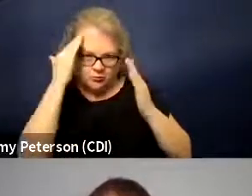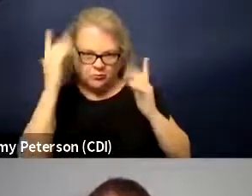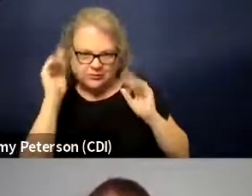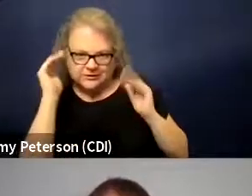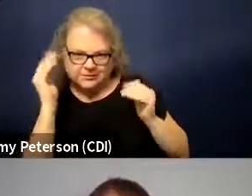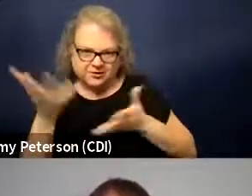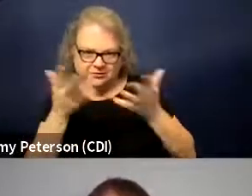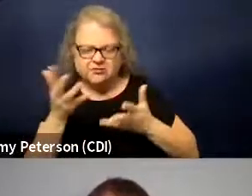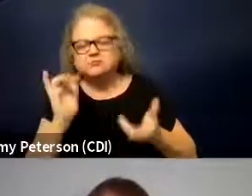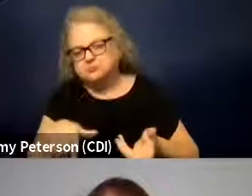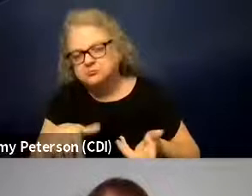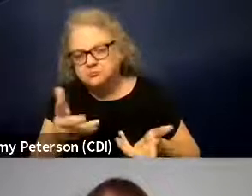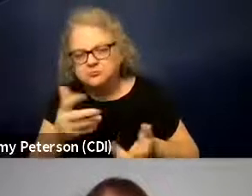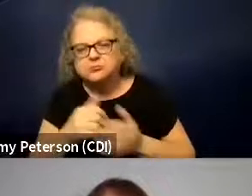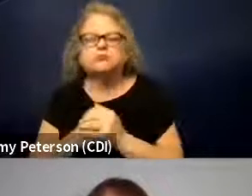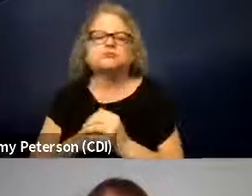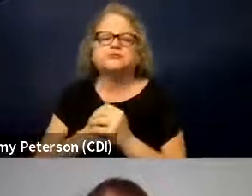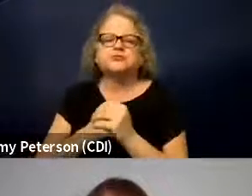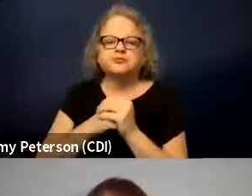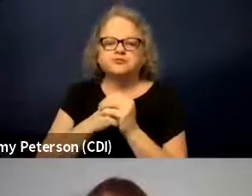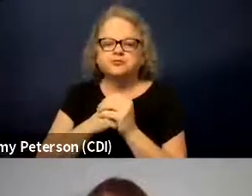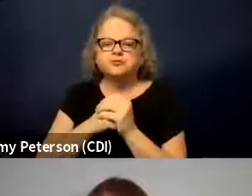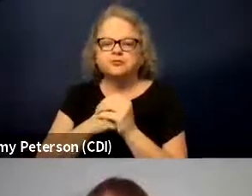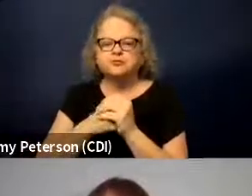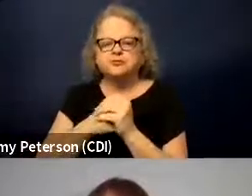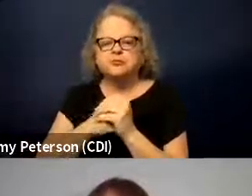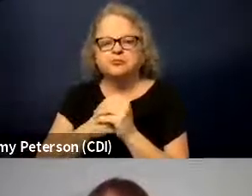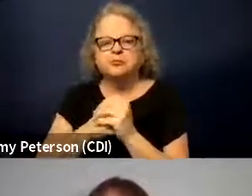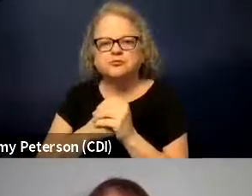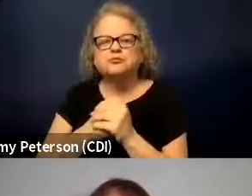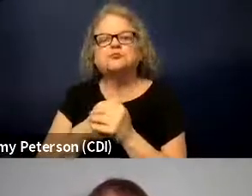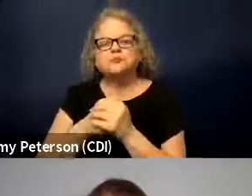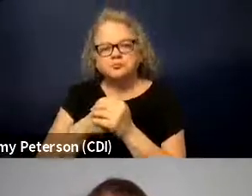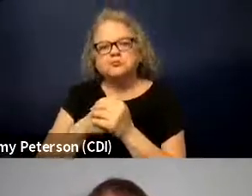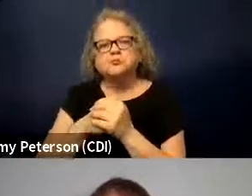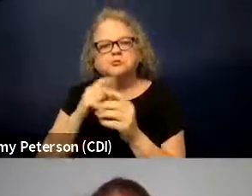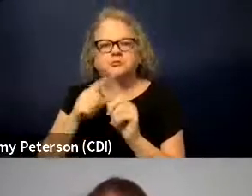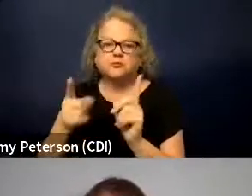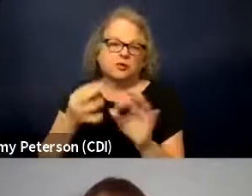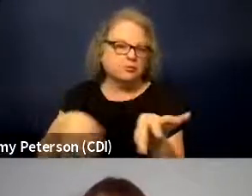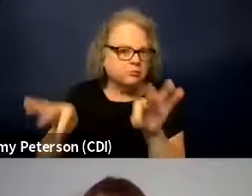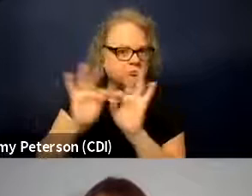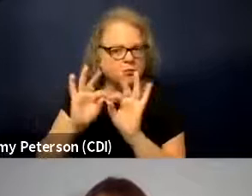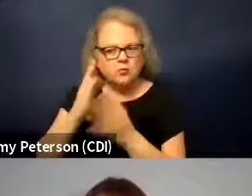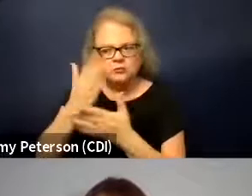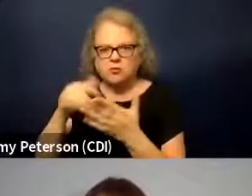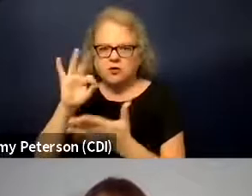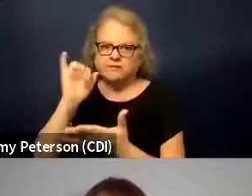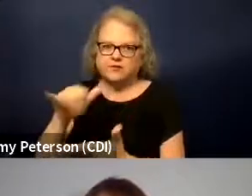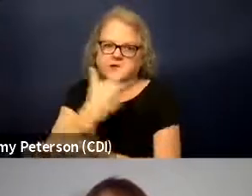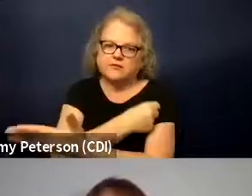have a product that is worth spending all that money on before they recruit thousands of